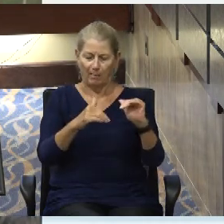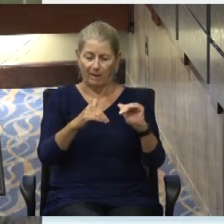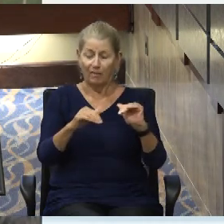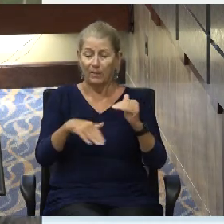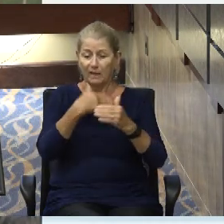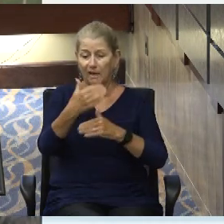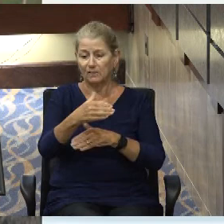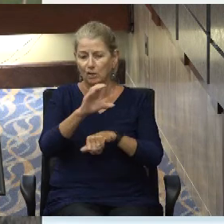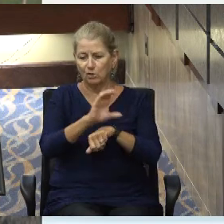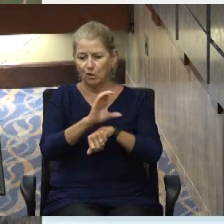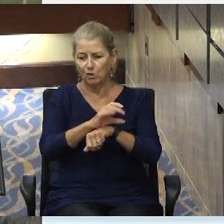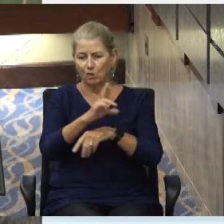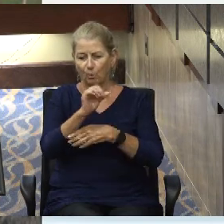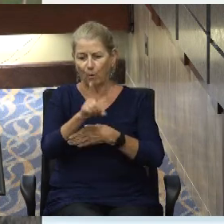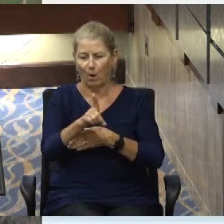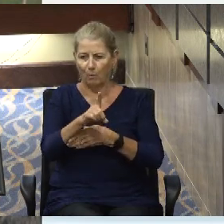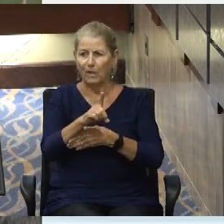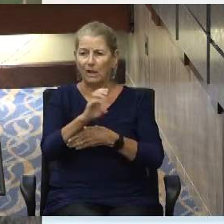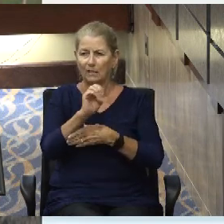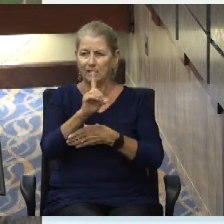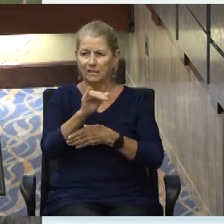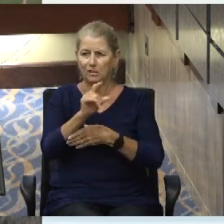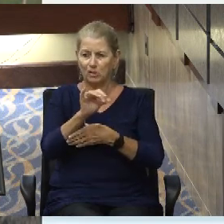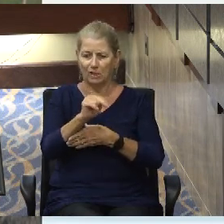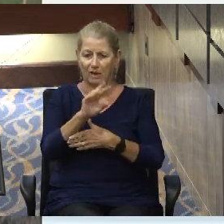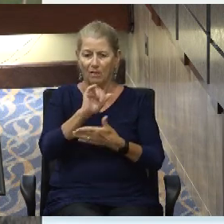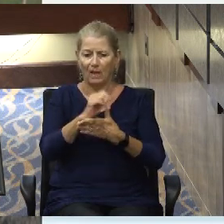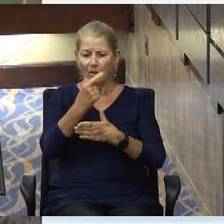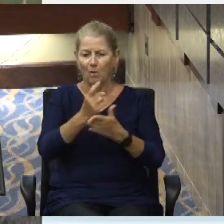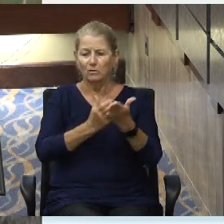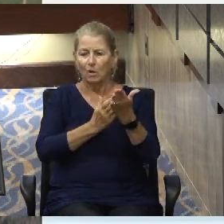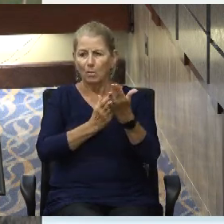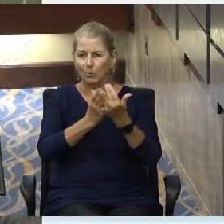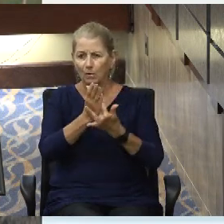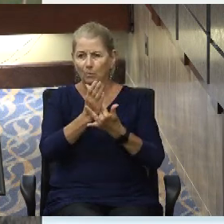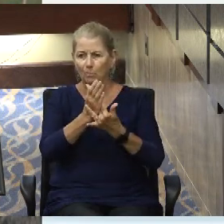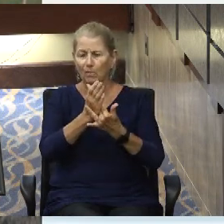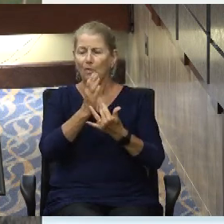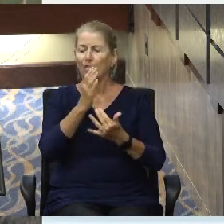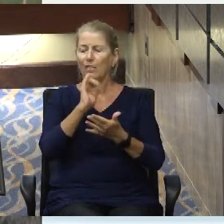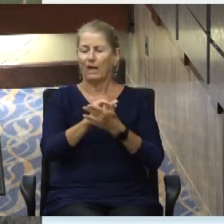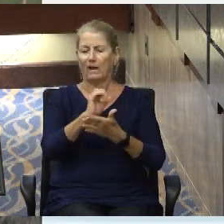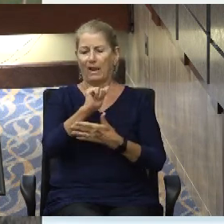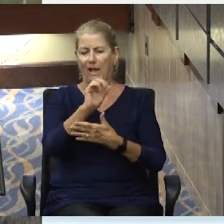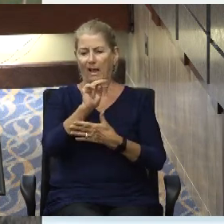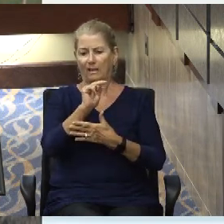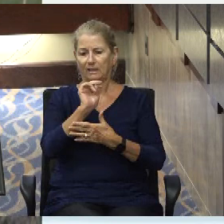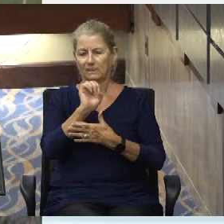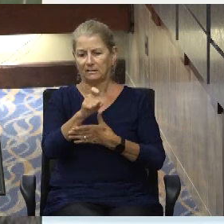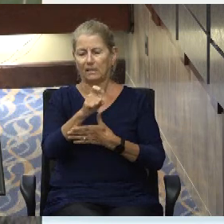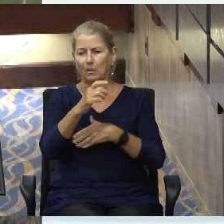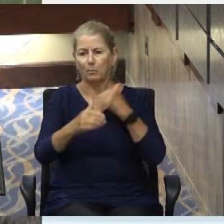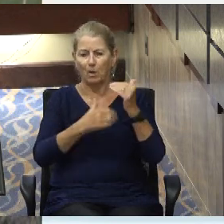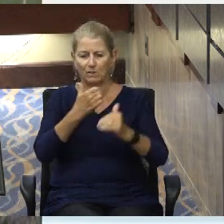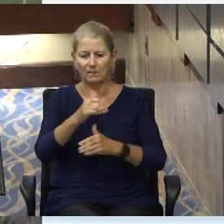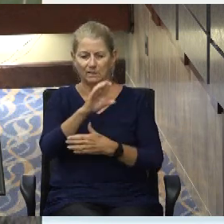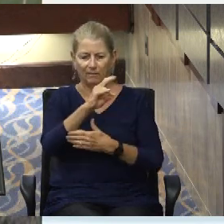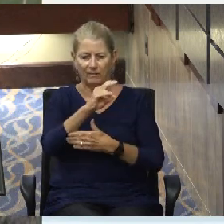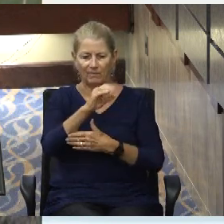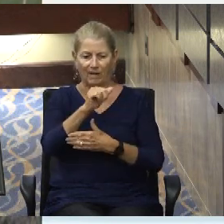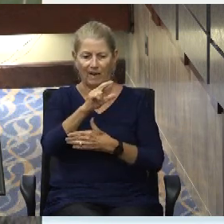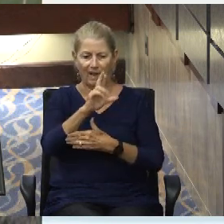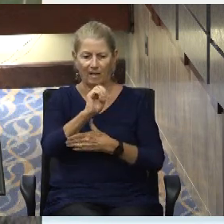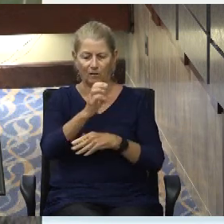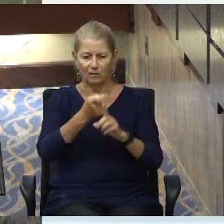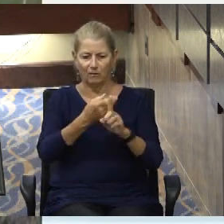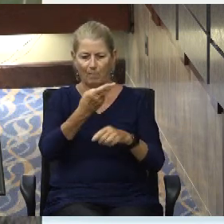Edition. This one is actually going through the annexation process. This is 77 acres off